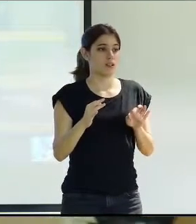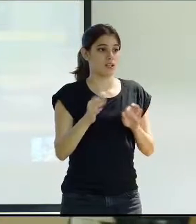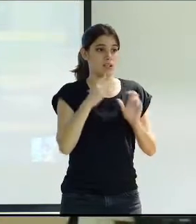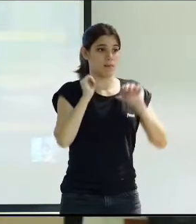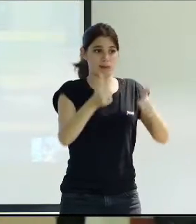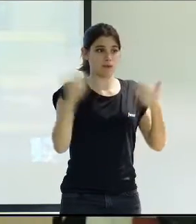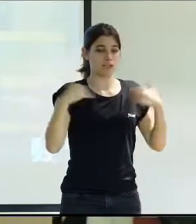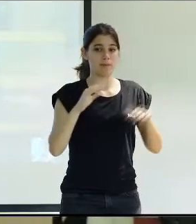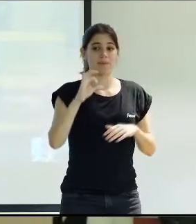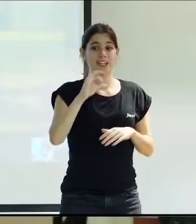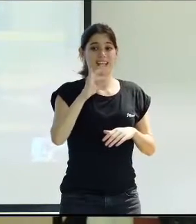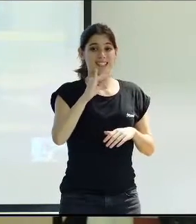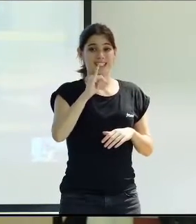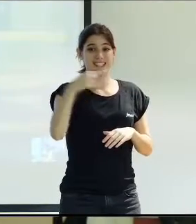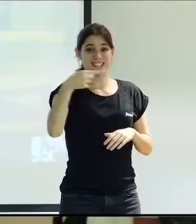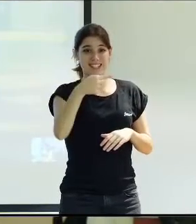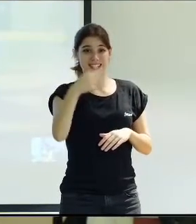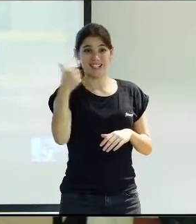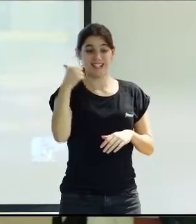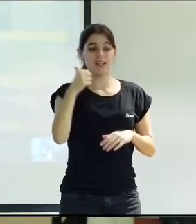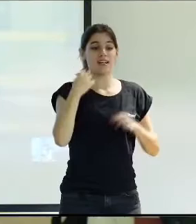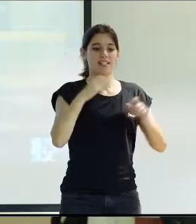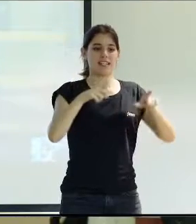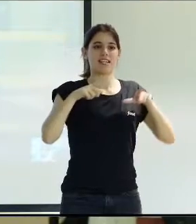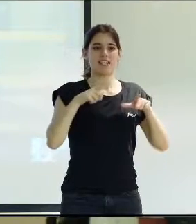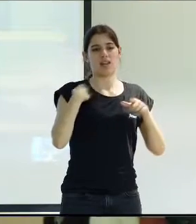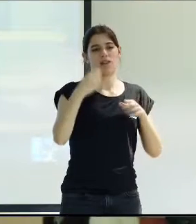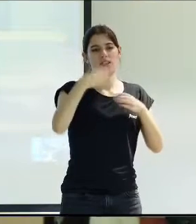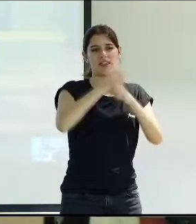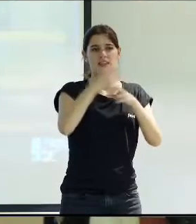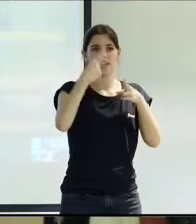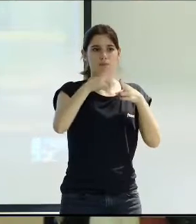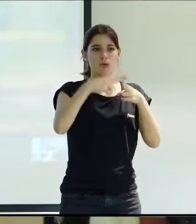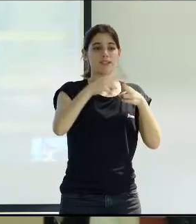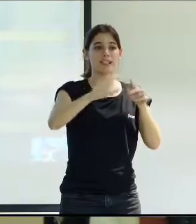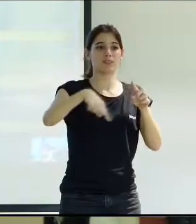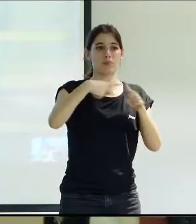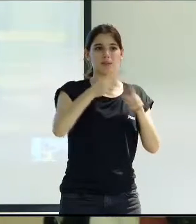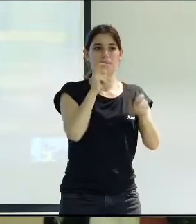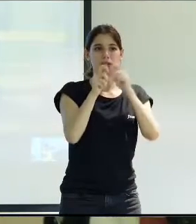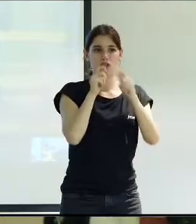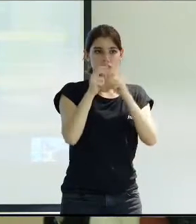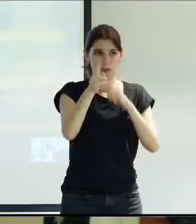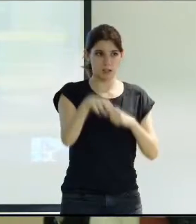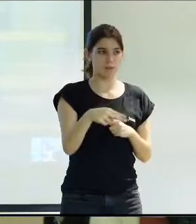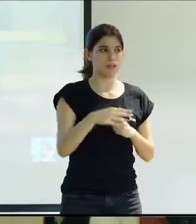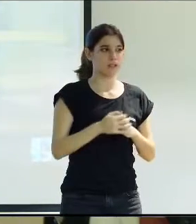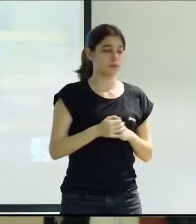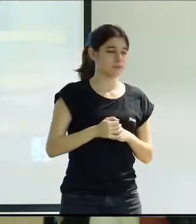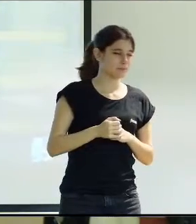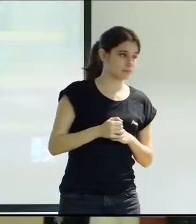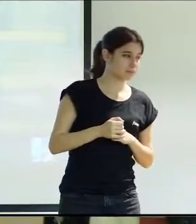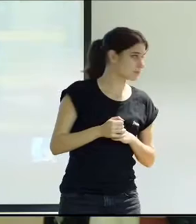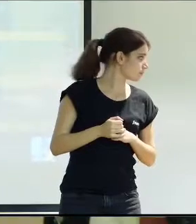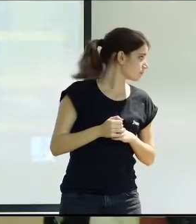stay within your timetable. And our speaker has a degree in political sciences